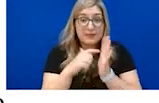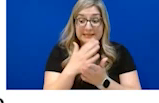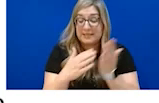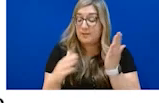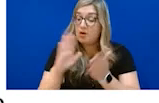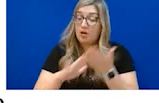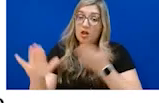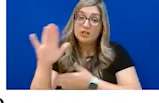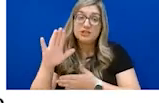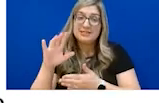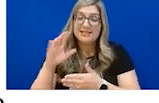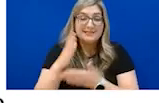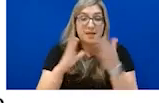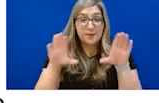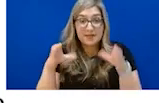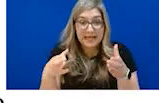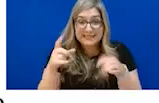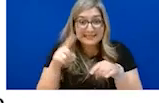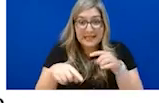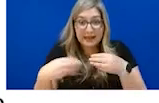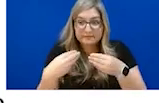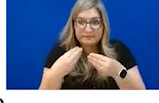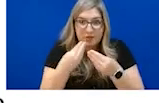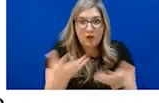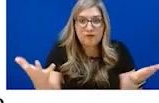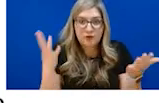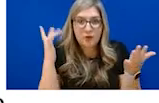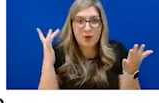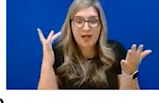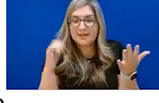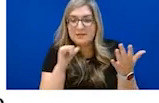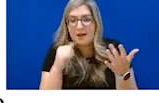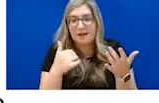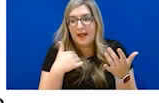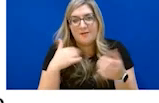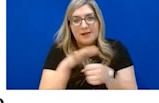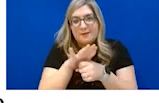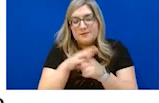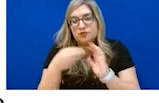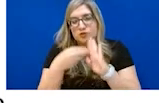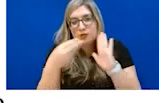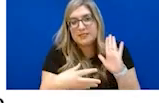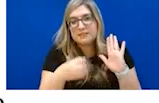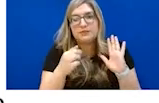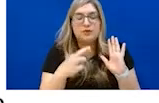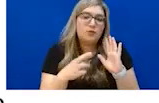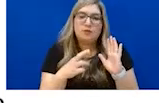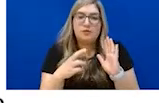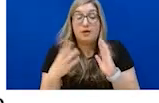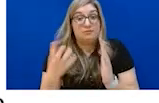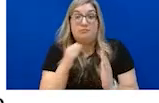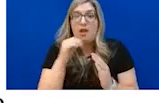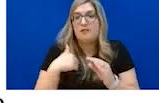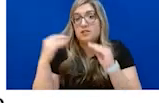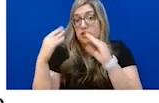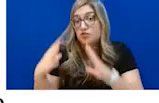it. And maybe some of you have those kind of classes where it's not going to make because it's a specialized course and I can